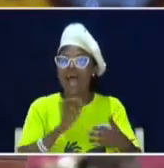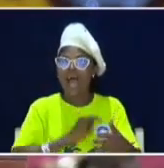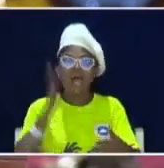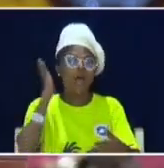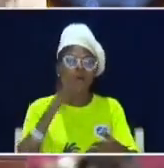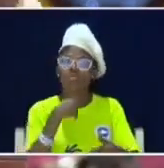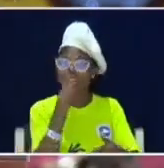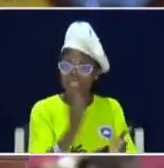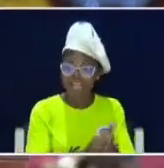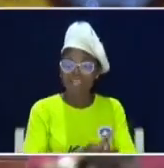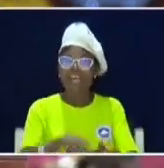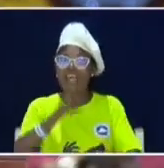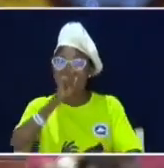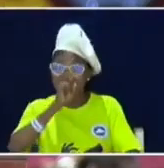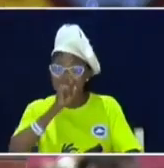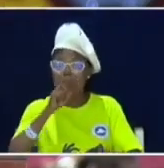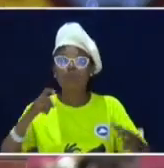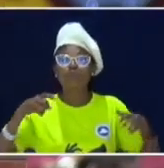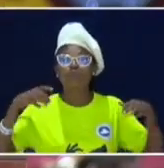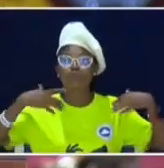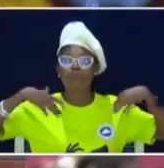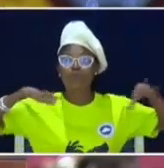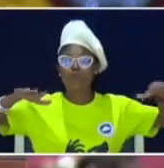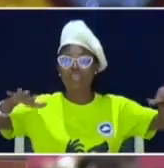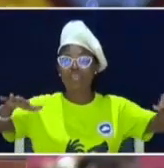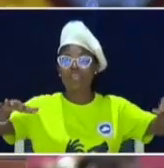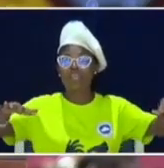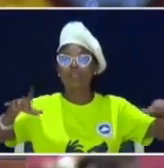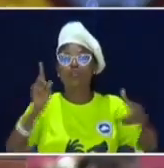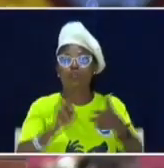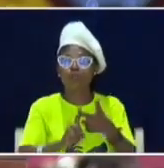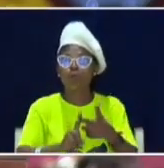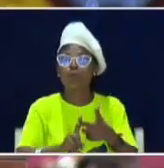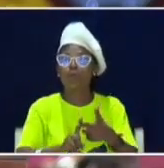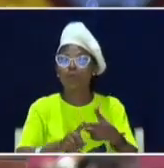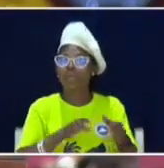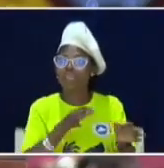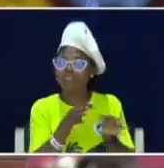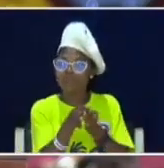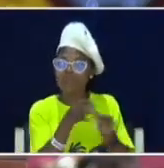I will say eagle's wing can be rephrased to be